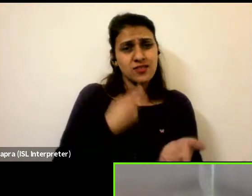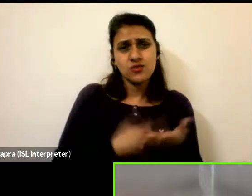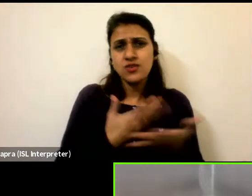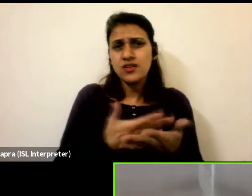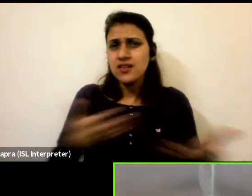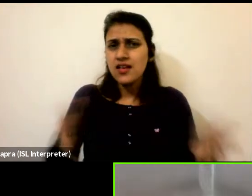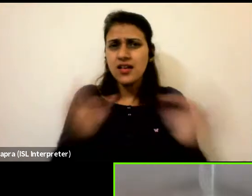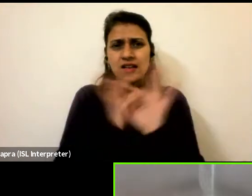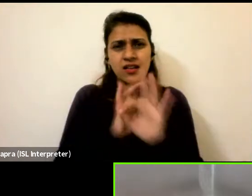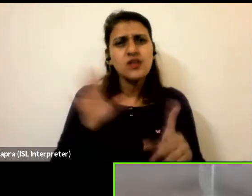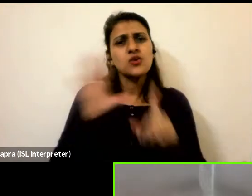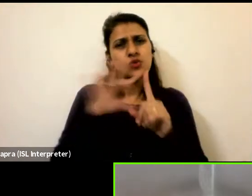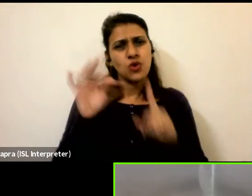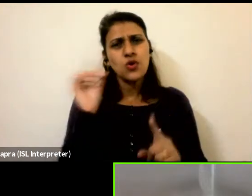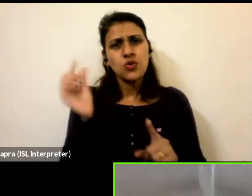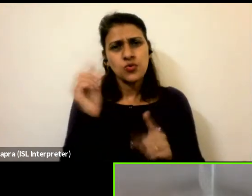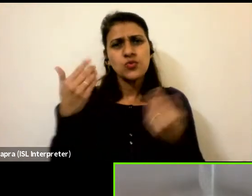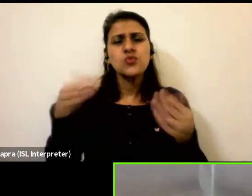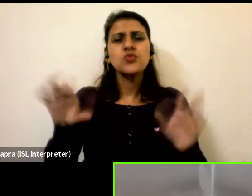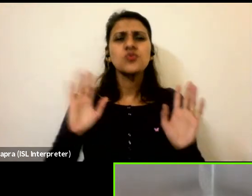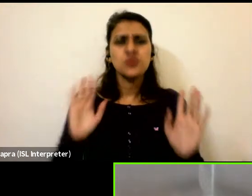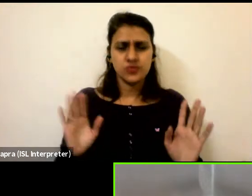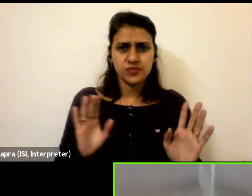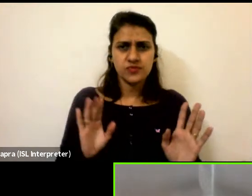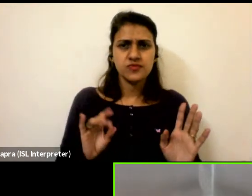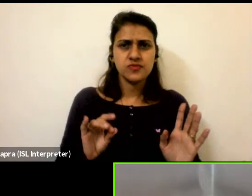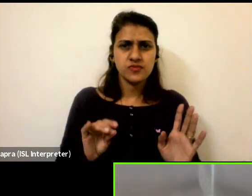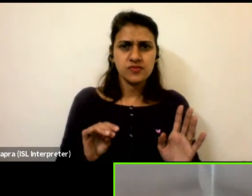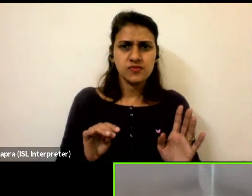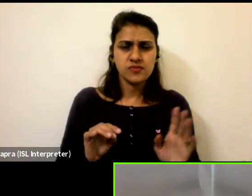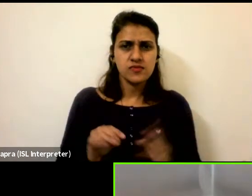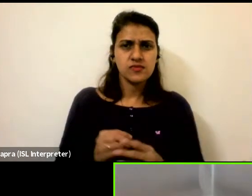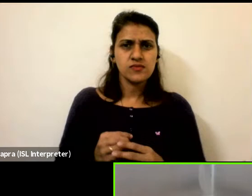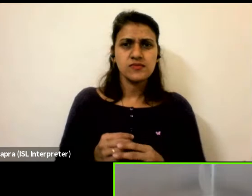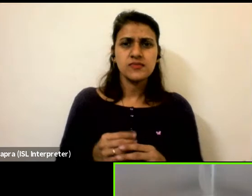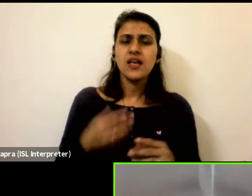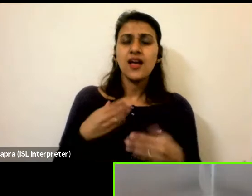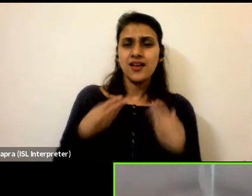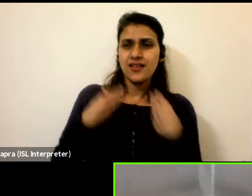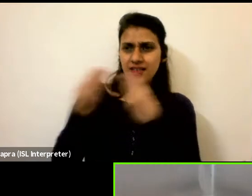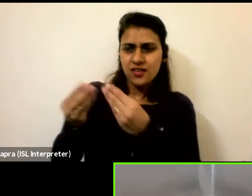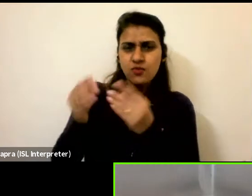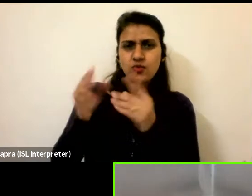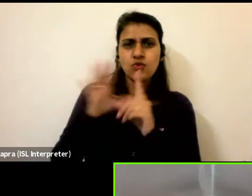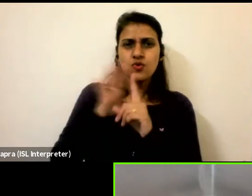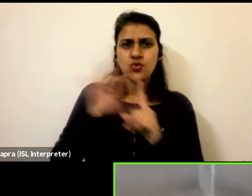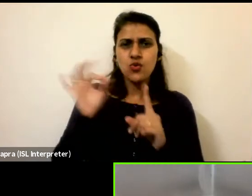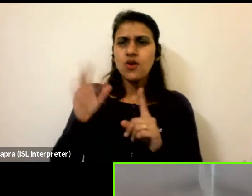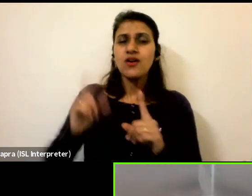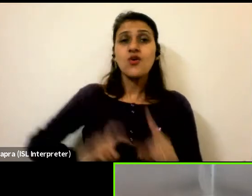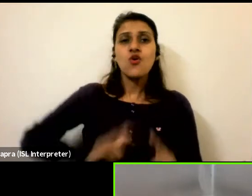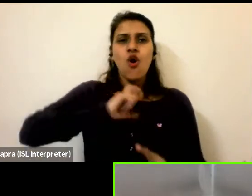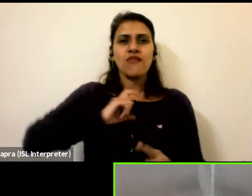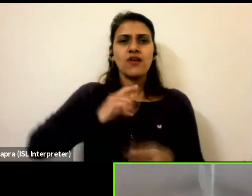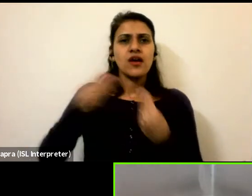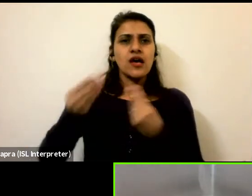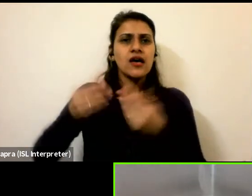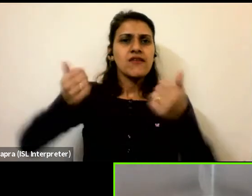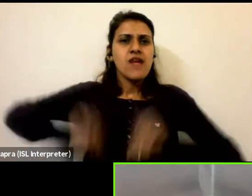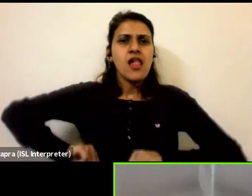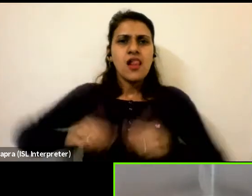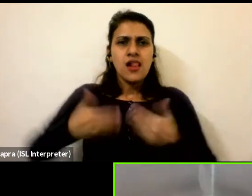resources themselves, the people themselves, we were not doing anything for their self-confidence. We were not doing anything for